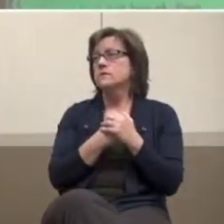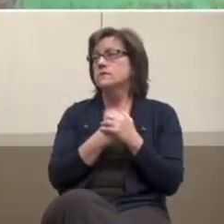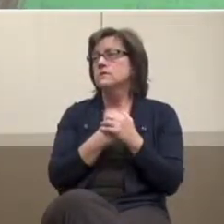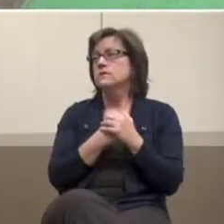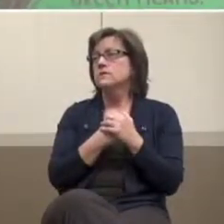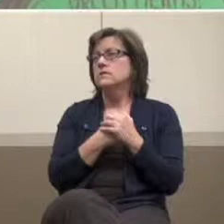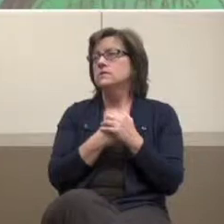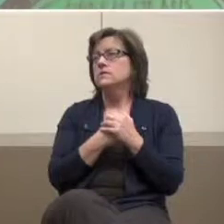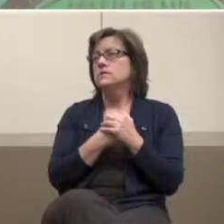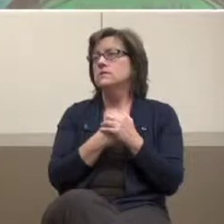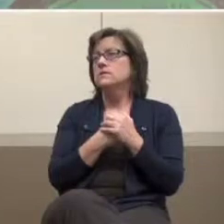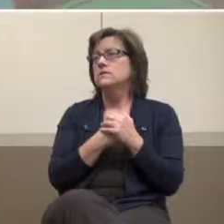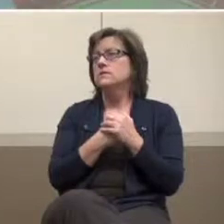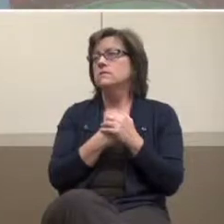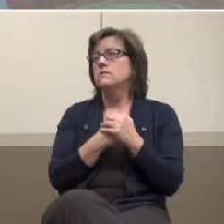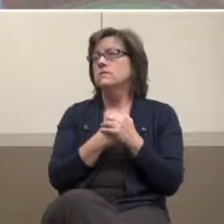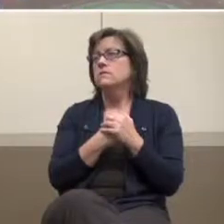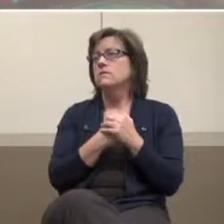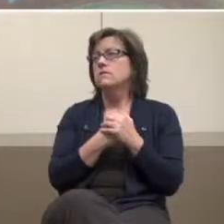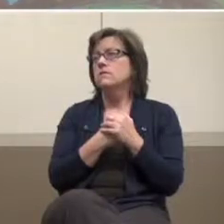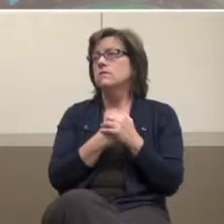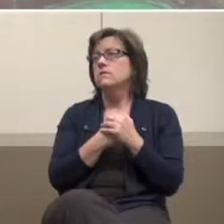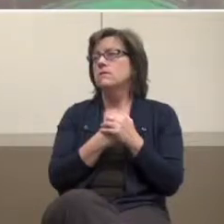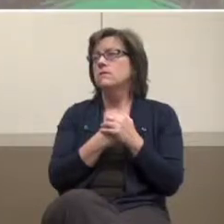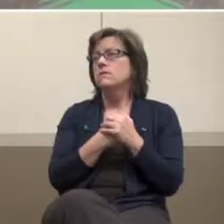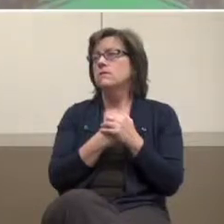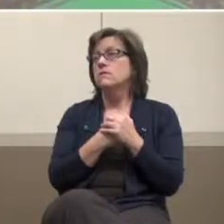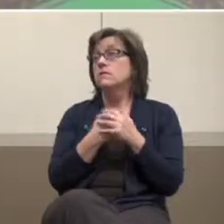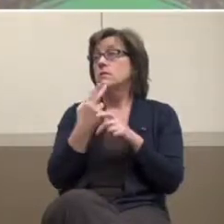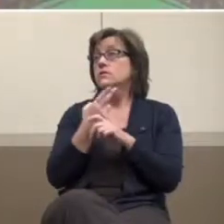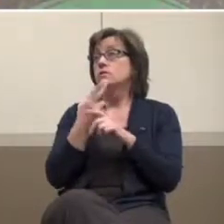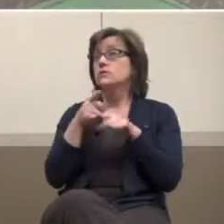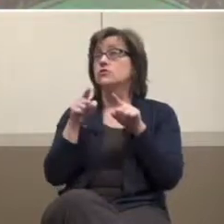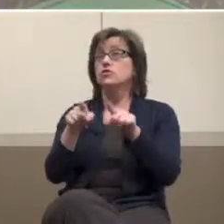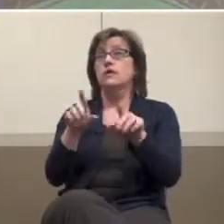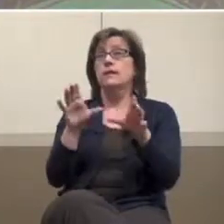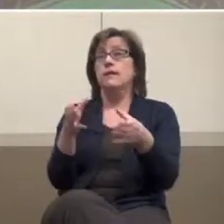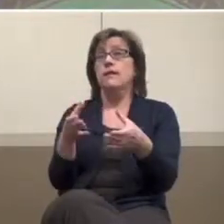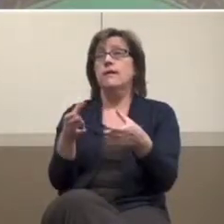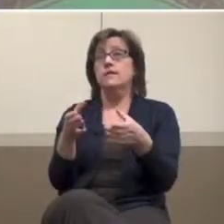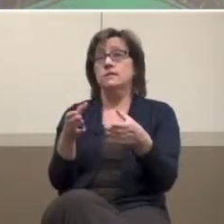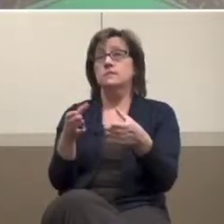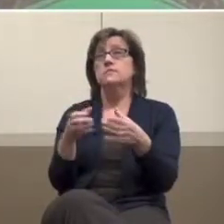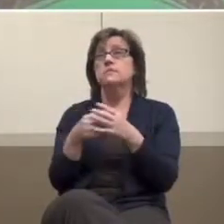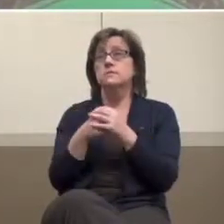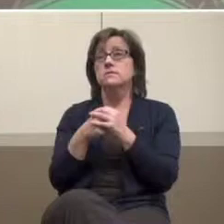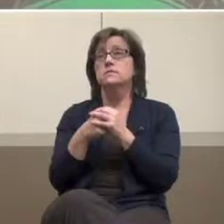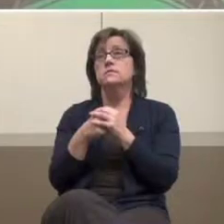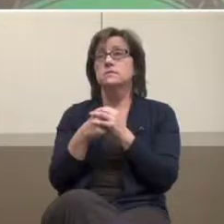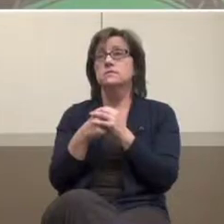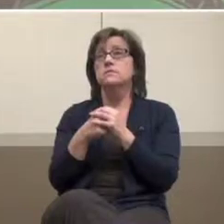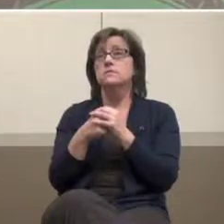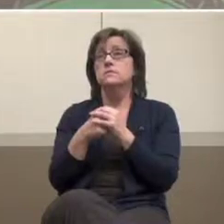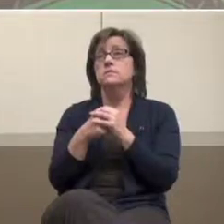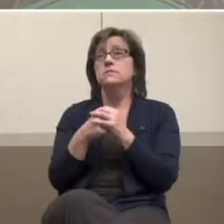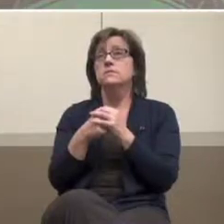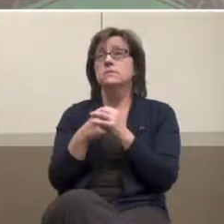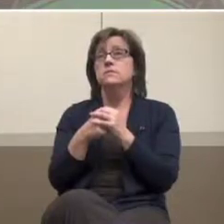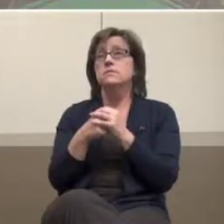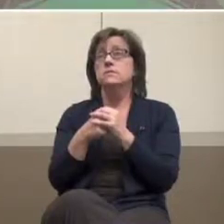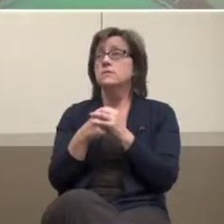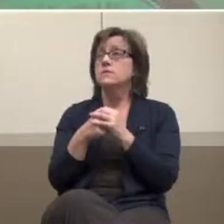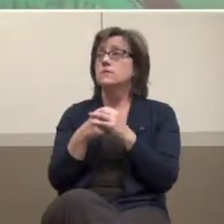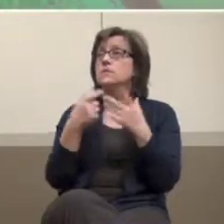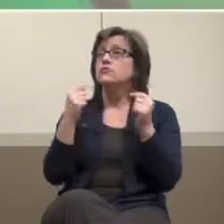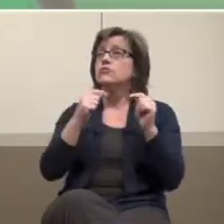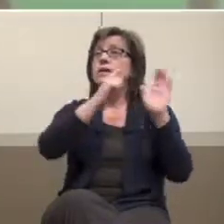This is to use during class. So I would always find that, you know, I'd be trying to write something on the board, I'd be